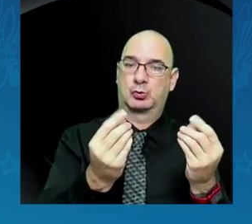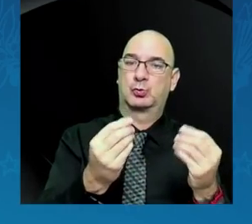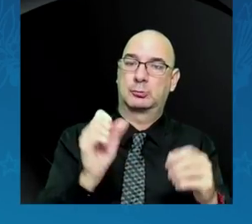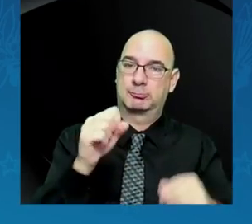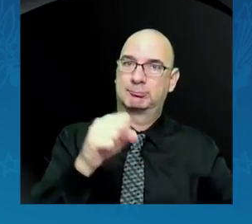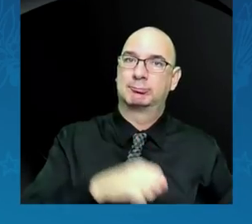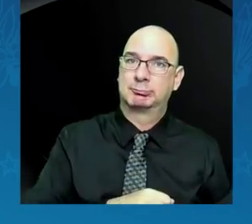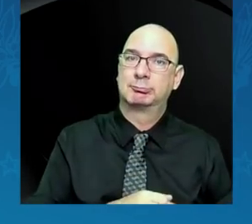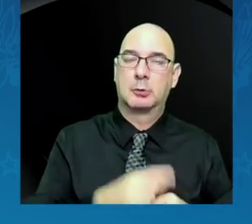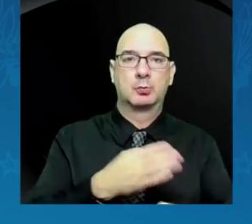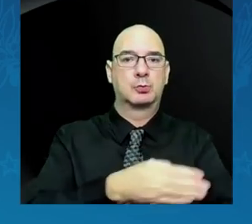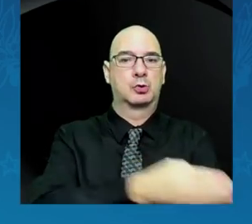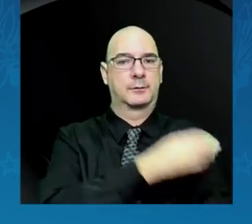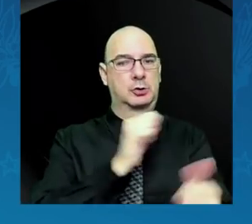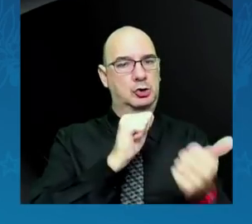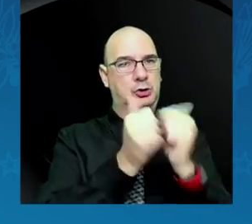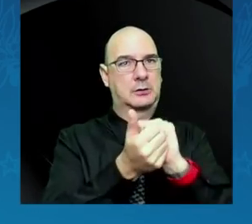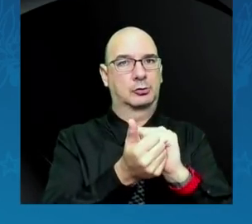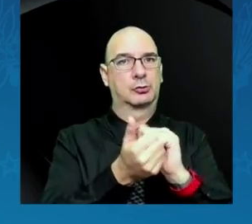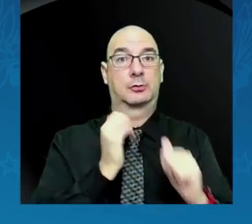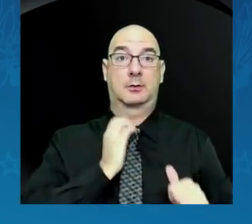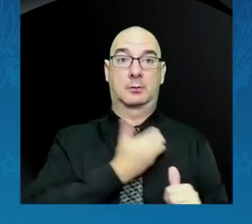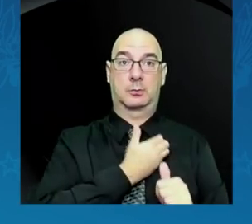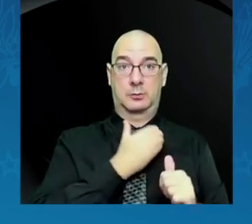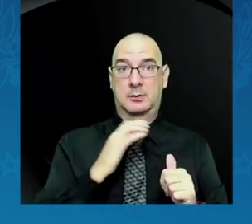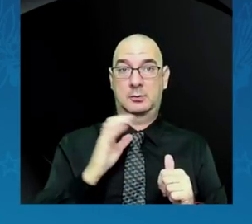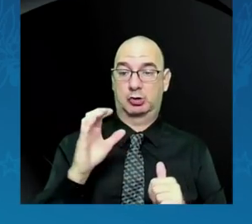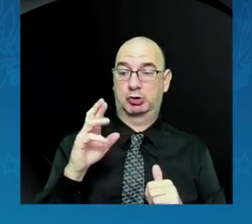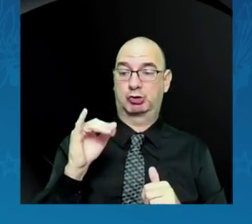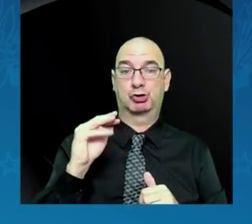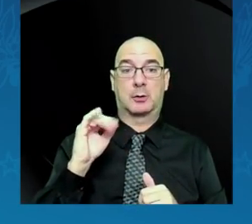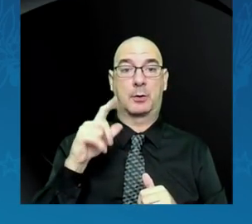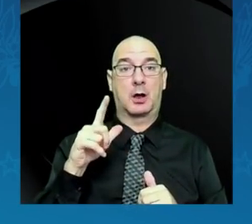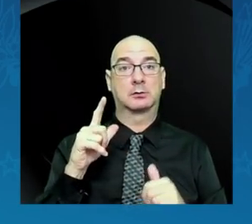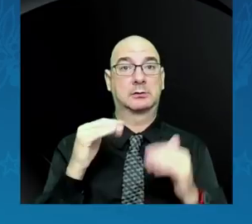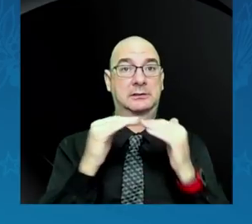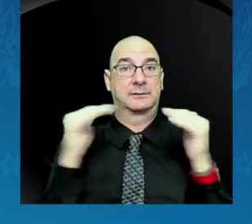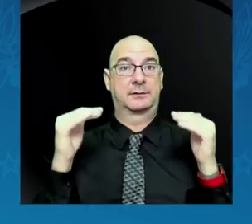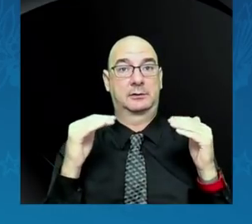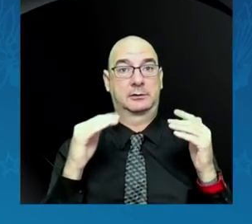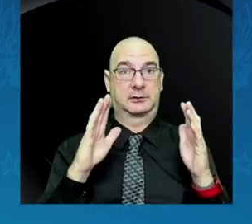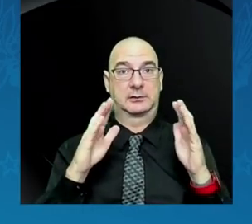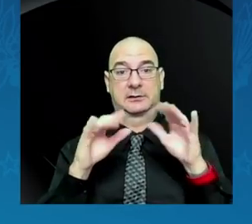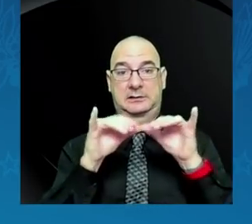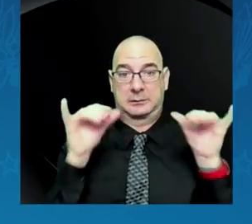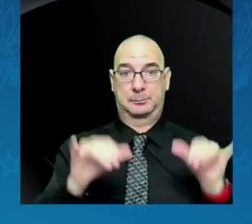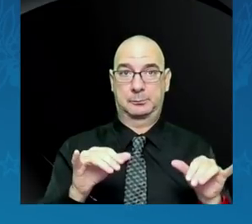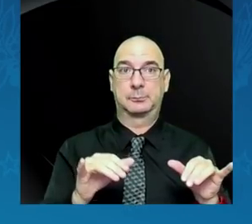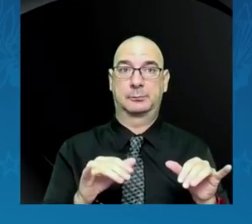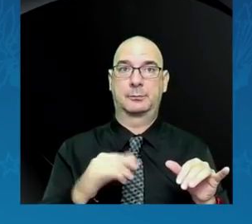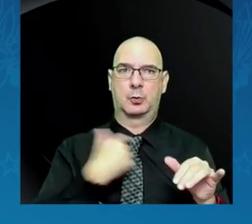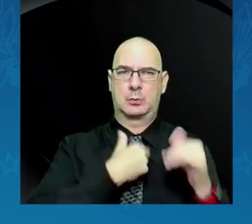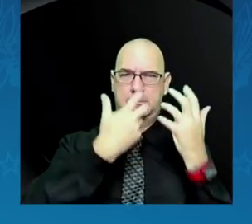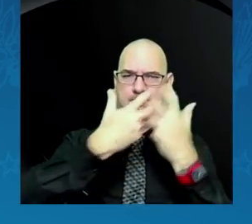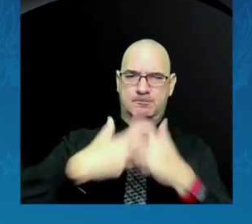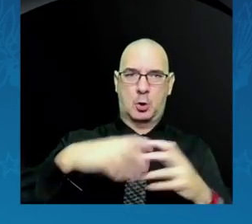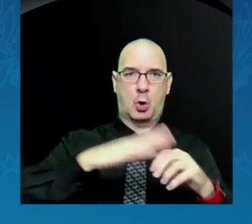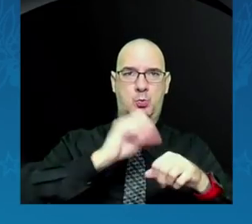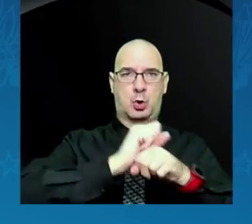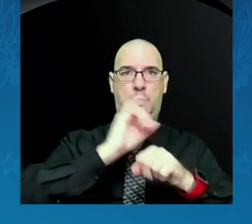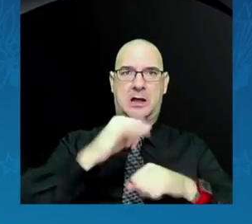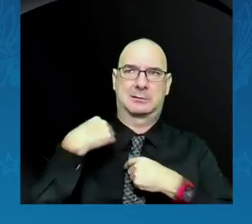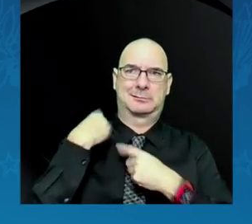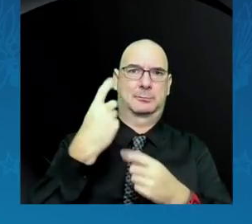of our criminal justice system. And as you know, I've worked on that for many years. And that includes ensuring that protections are in place